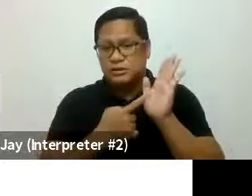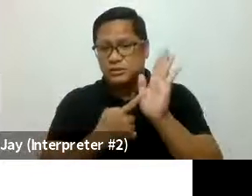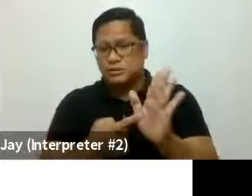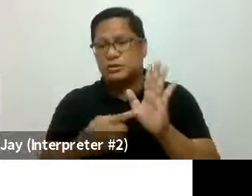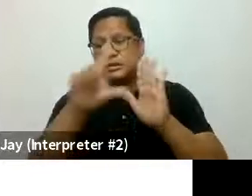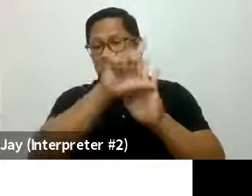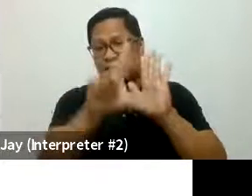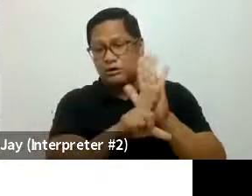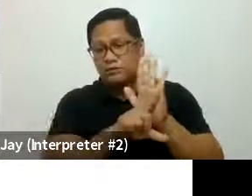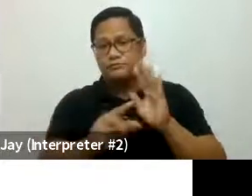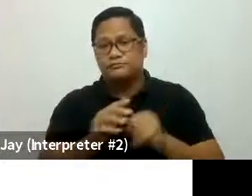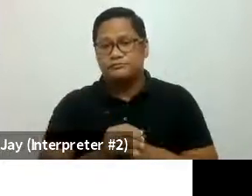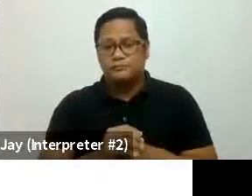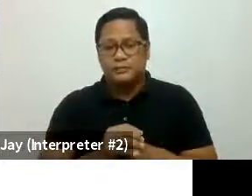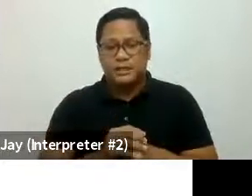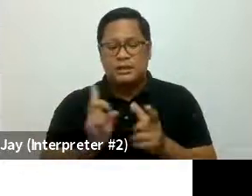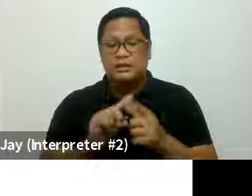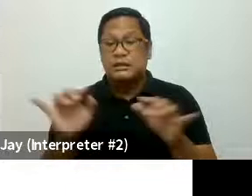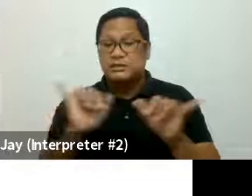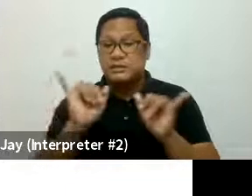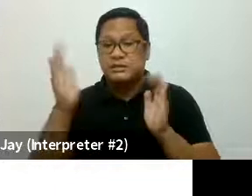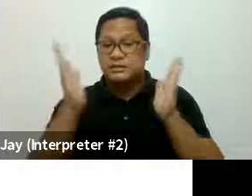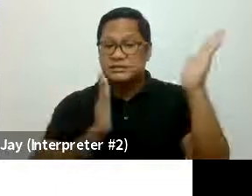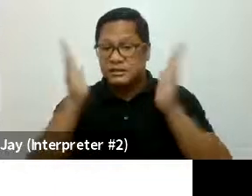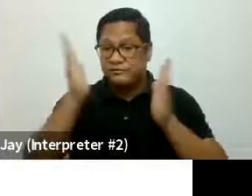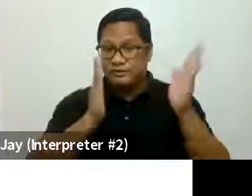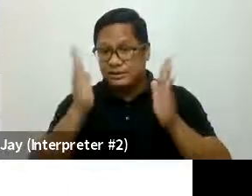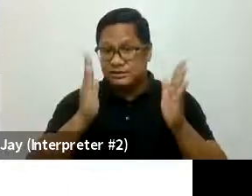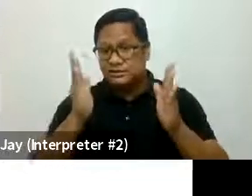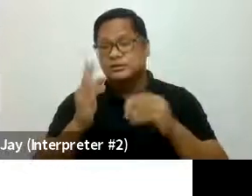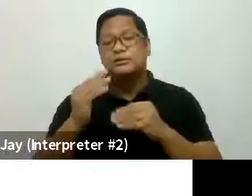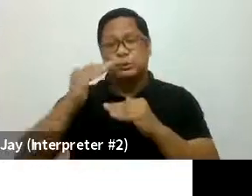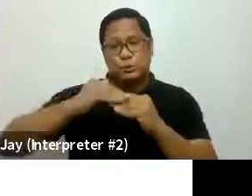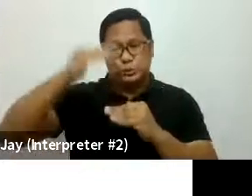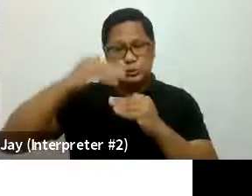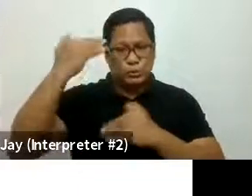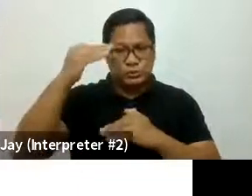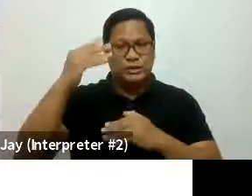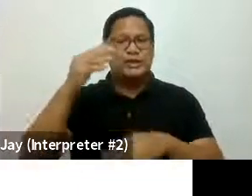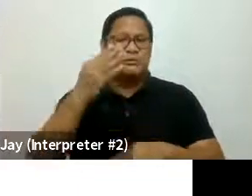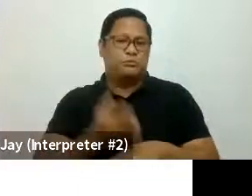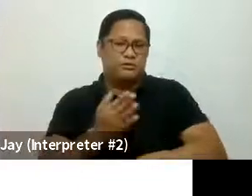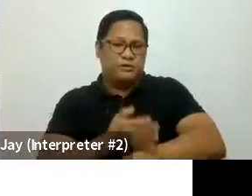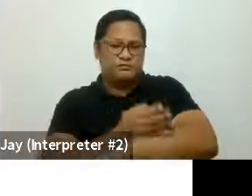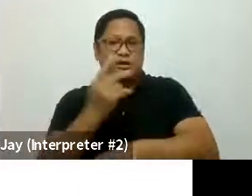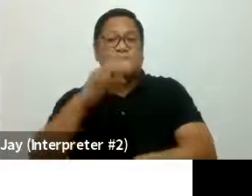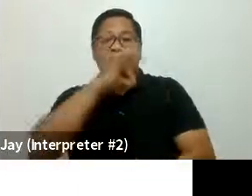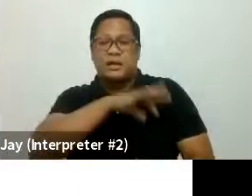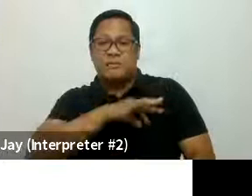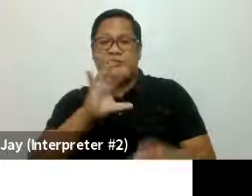in the law. And of course, others for service coverage would be improvements on the benefit packages. It was, I